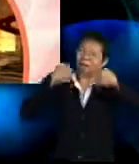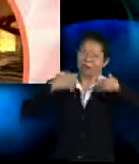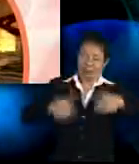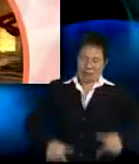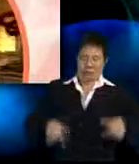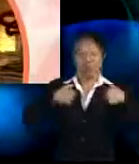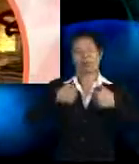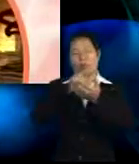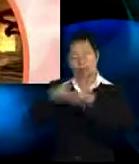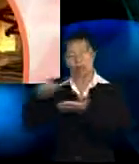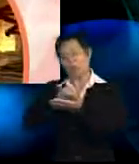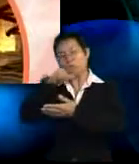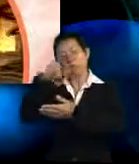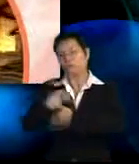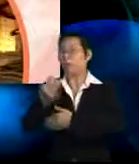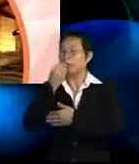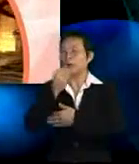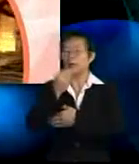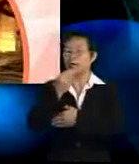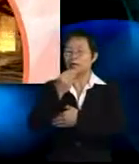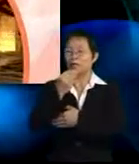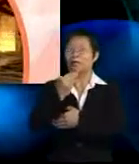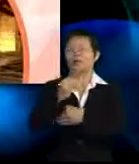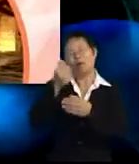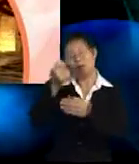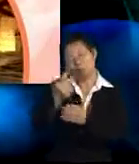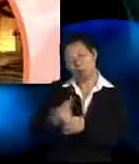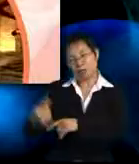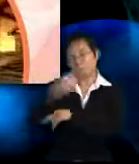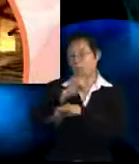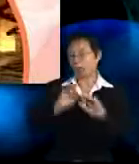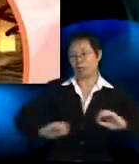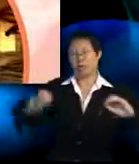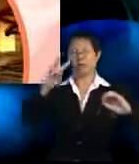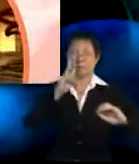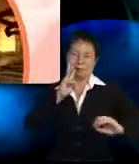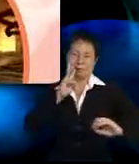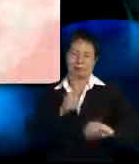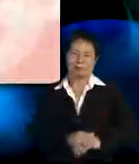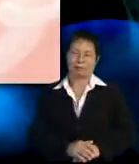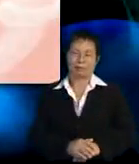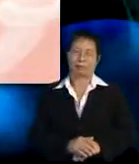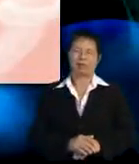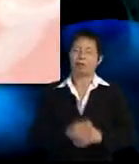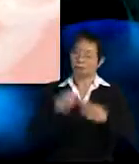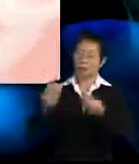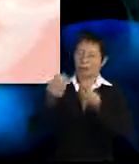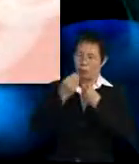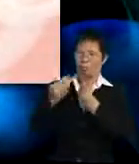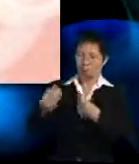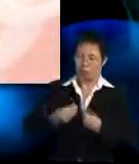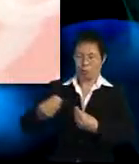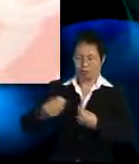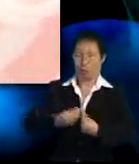several weeks without food, but only a few days without water. A constant supply is needed